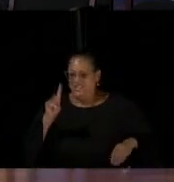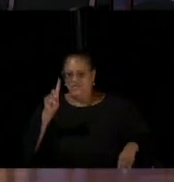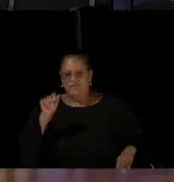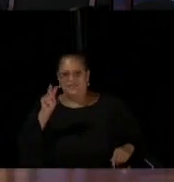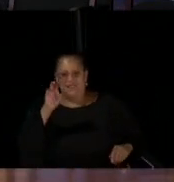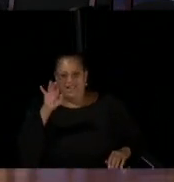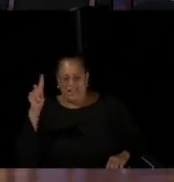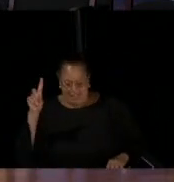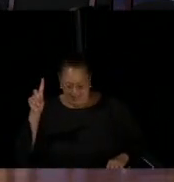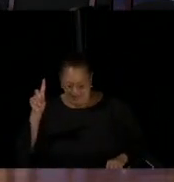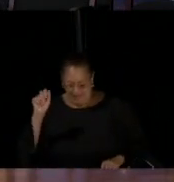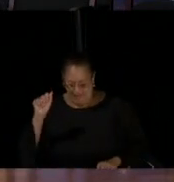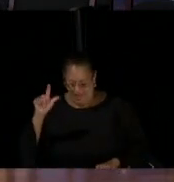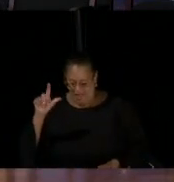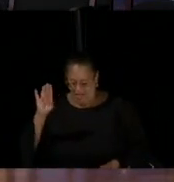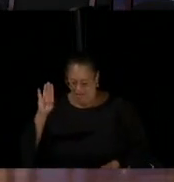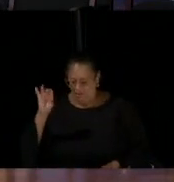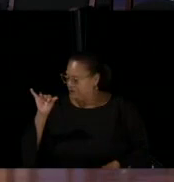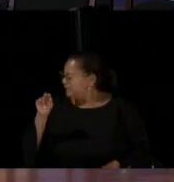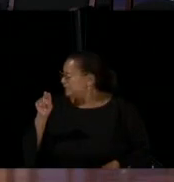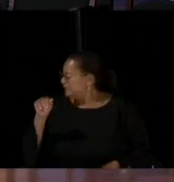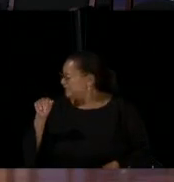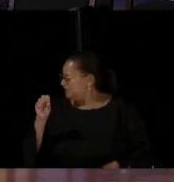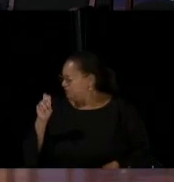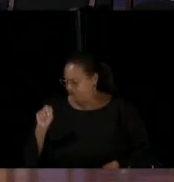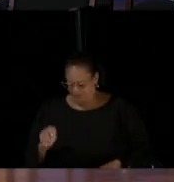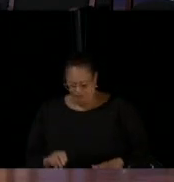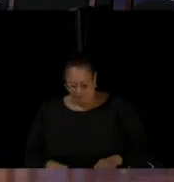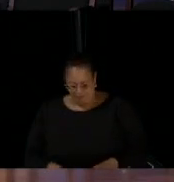David Norman Albinson.